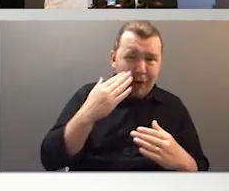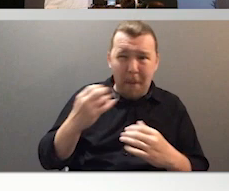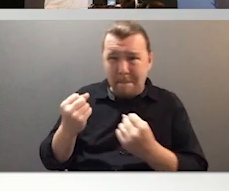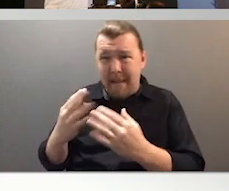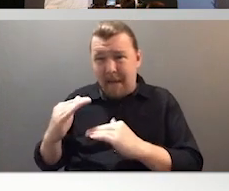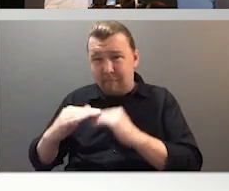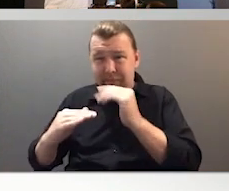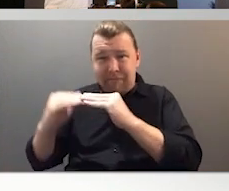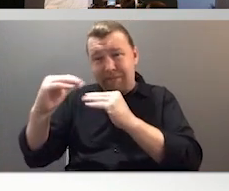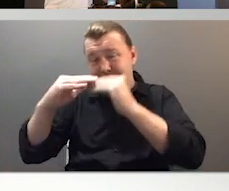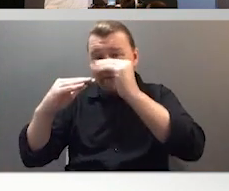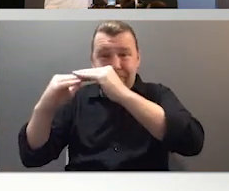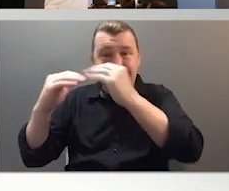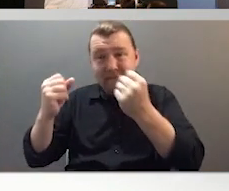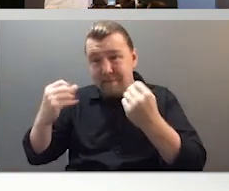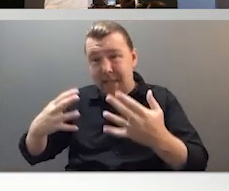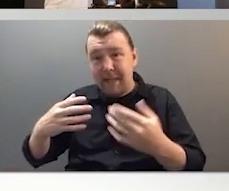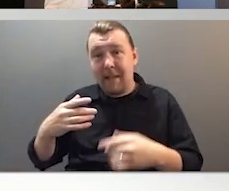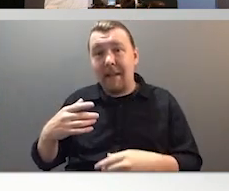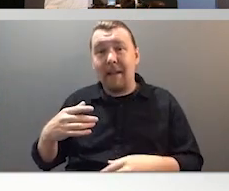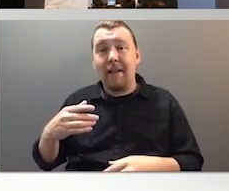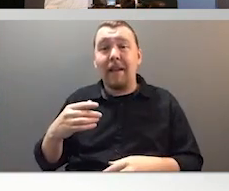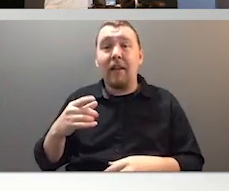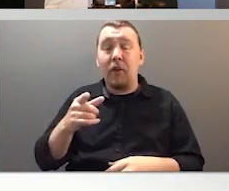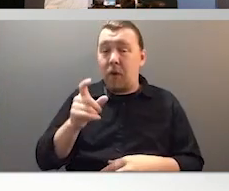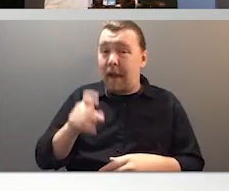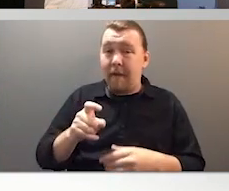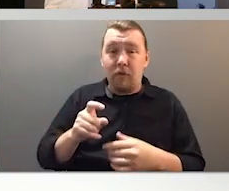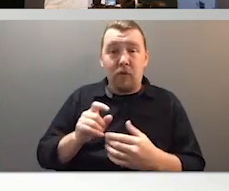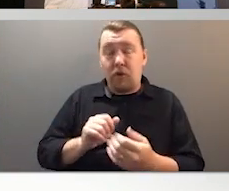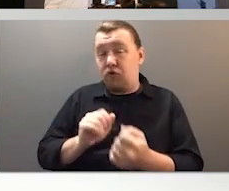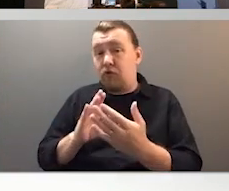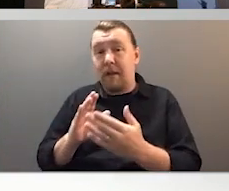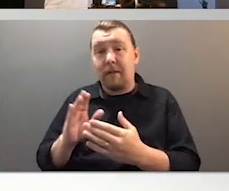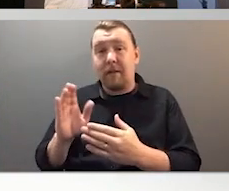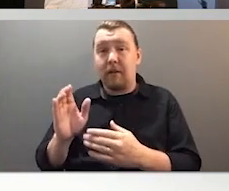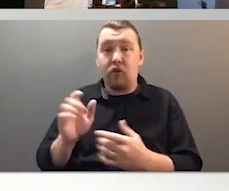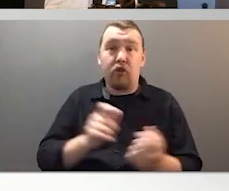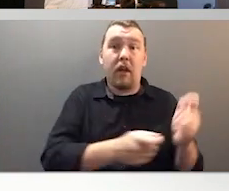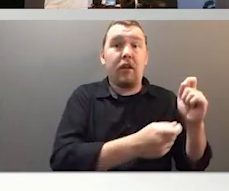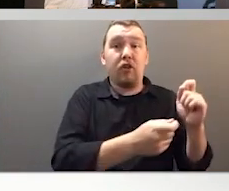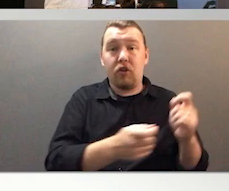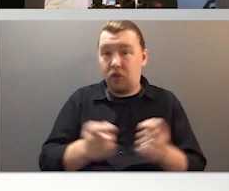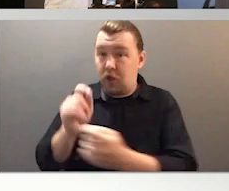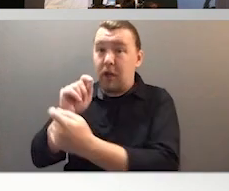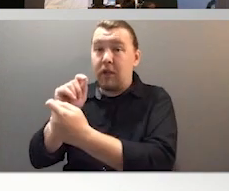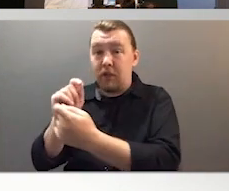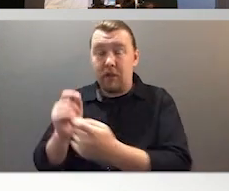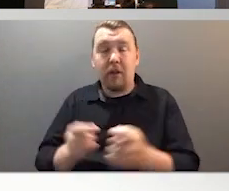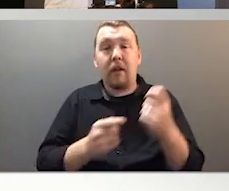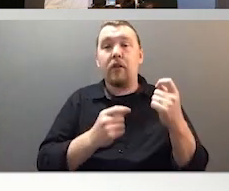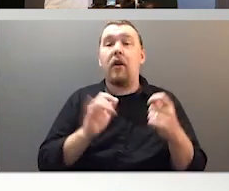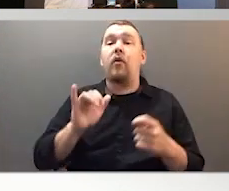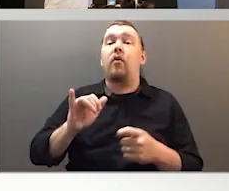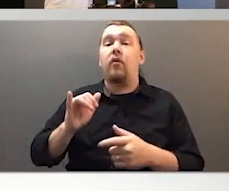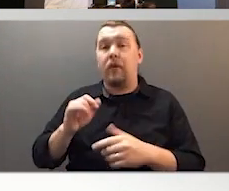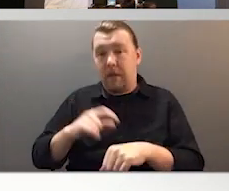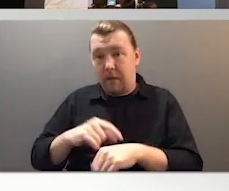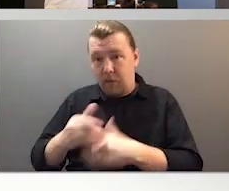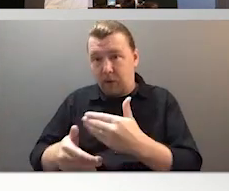to address as the pendulum swings, like, okay, now we're ready to process this, and then we can keep moving